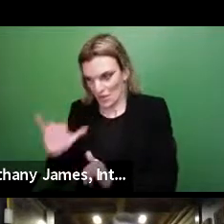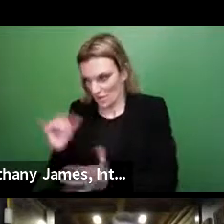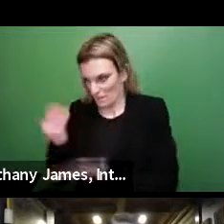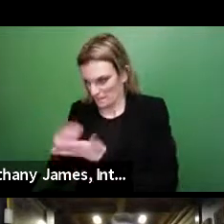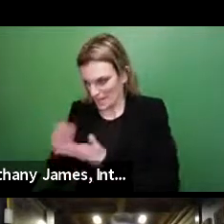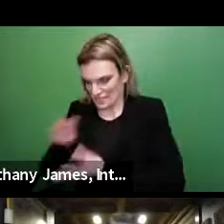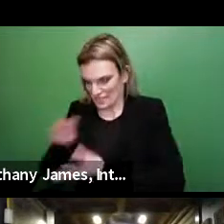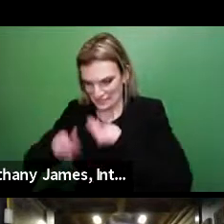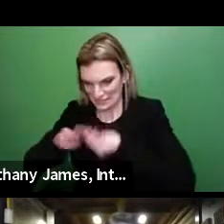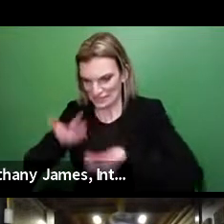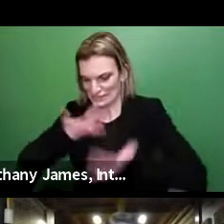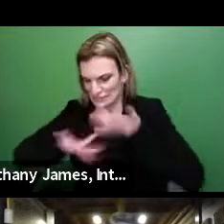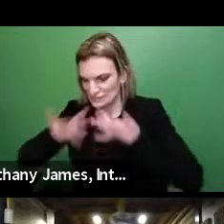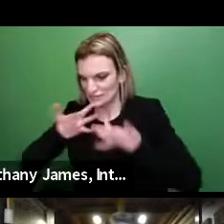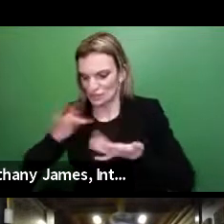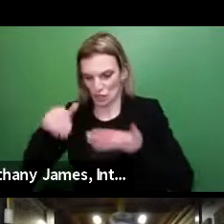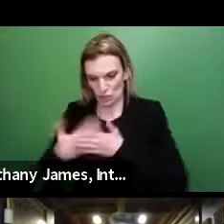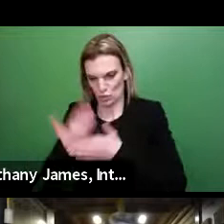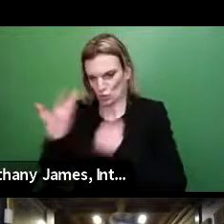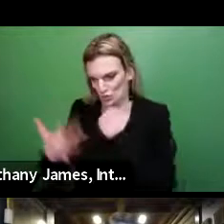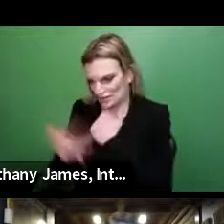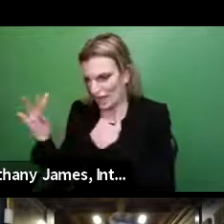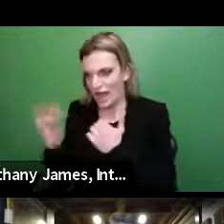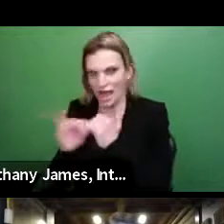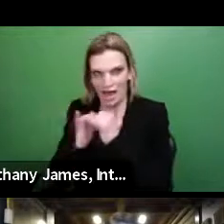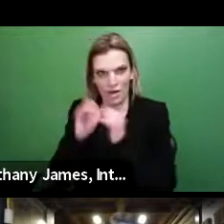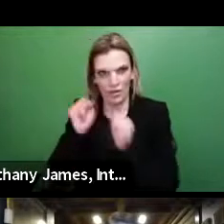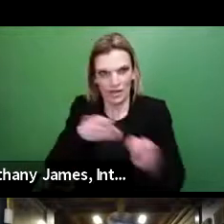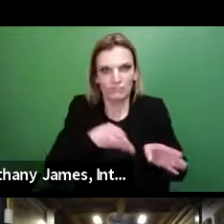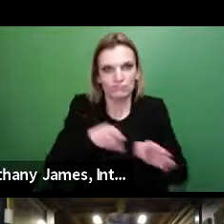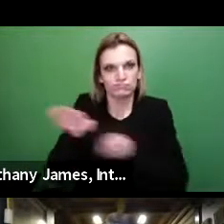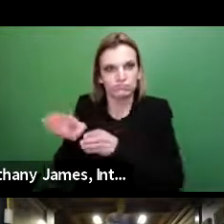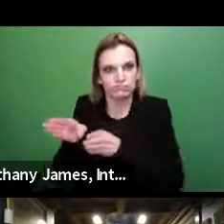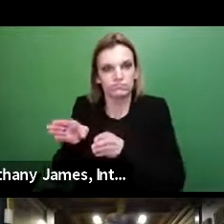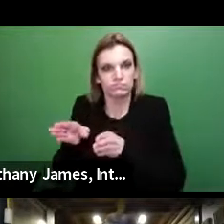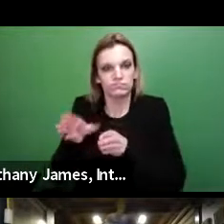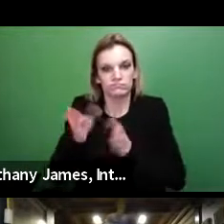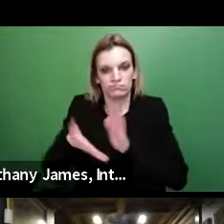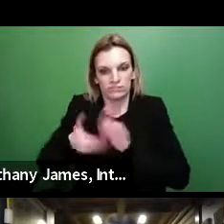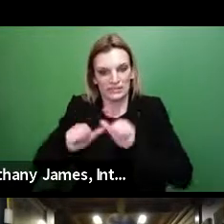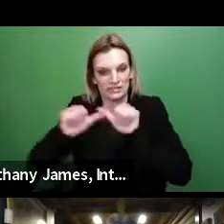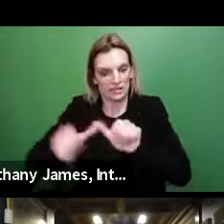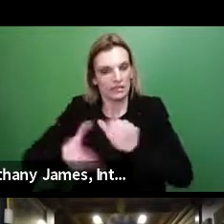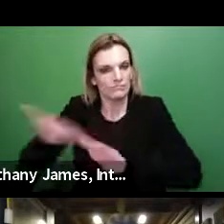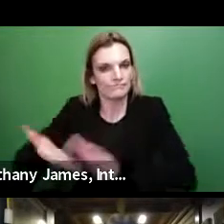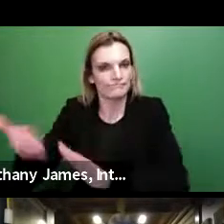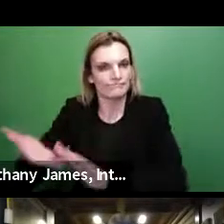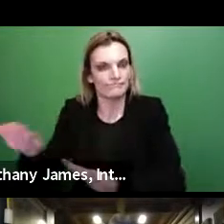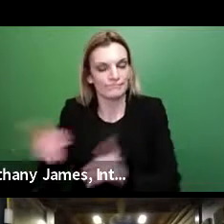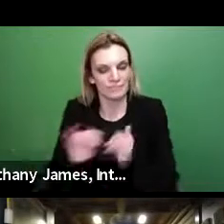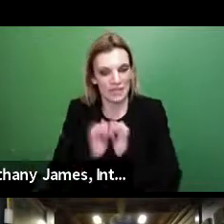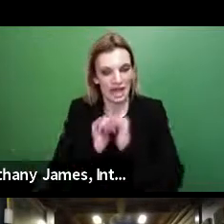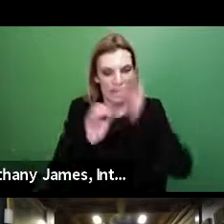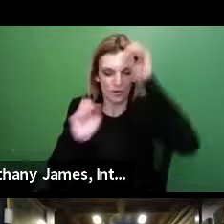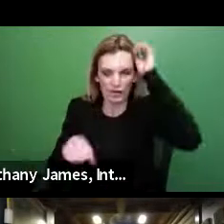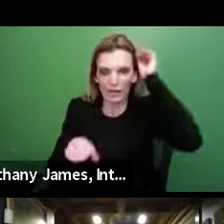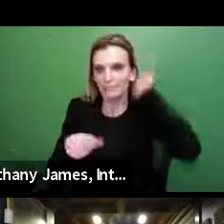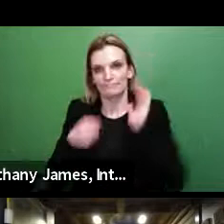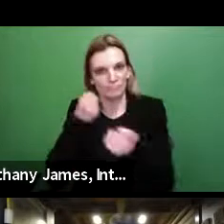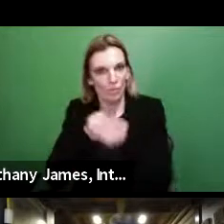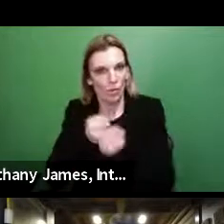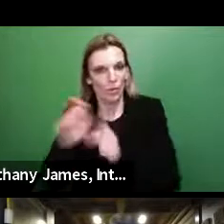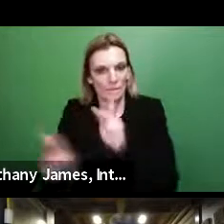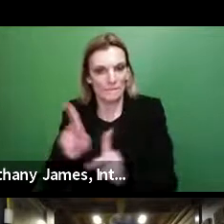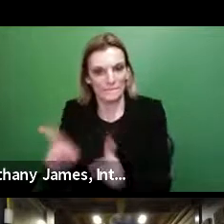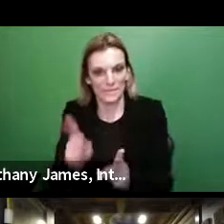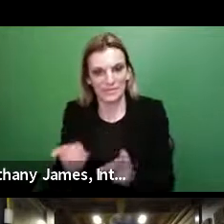the resources to immediately shift and continue and maintain providing and being a resource to